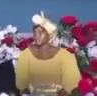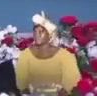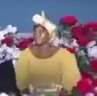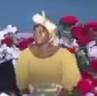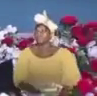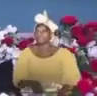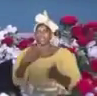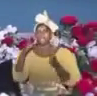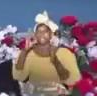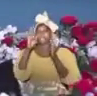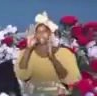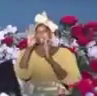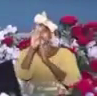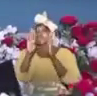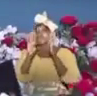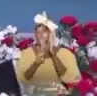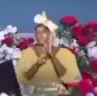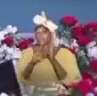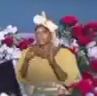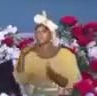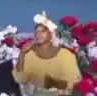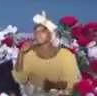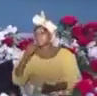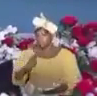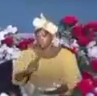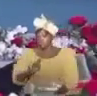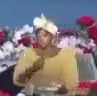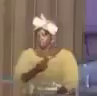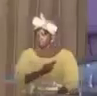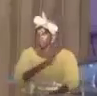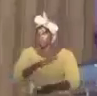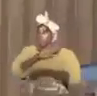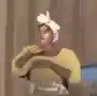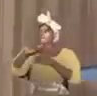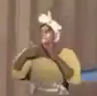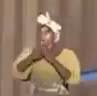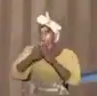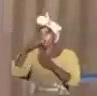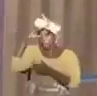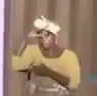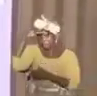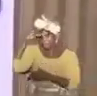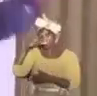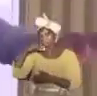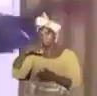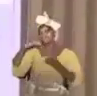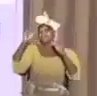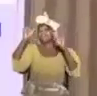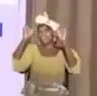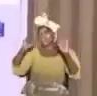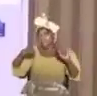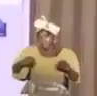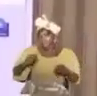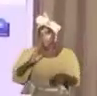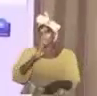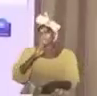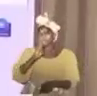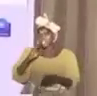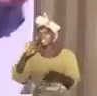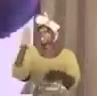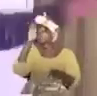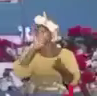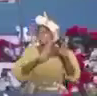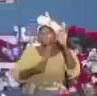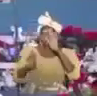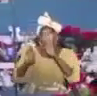So the Bible tells us that men, all men, can be troubled, not just on some sides, not just